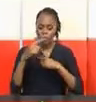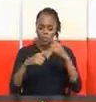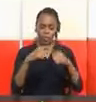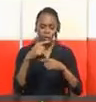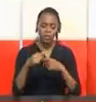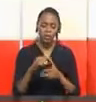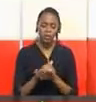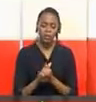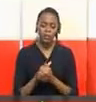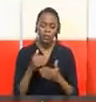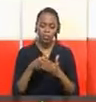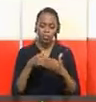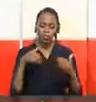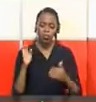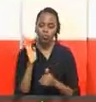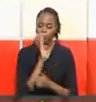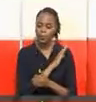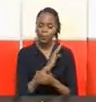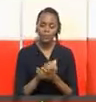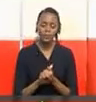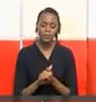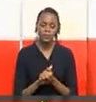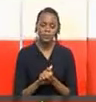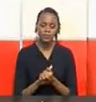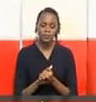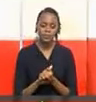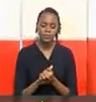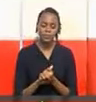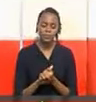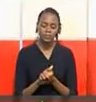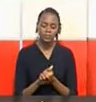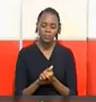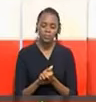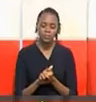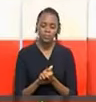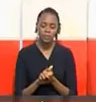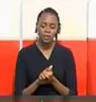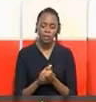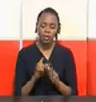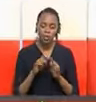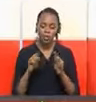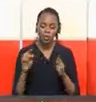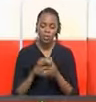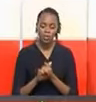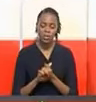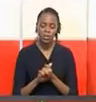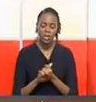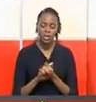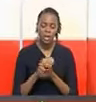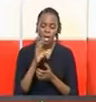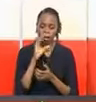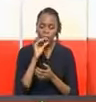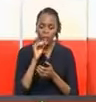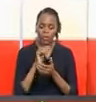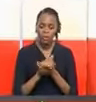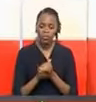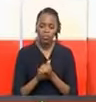Now, before I close, I'm a big fan of fiction, and there is one quote from a show that I like called One